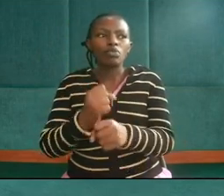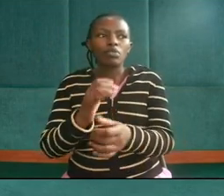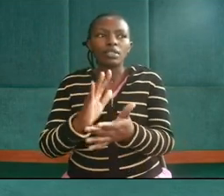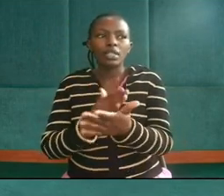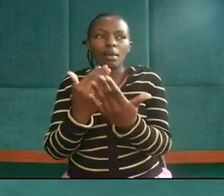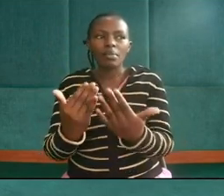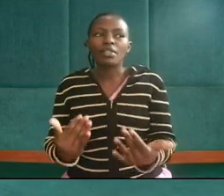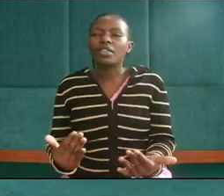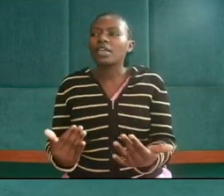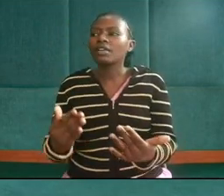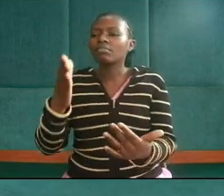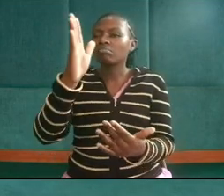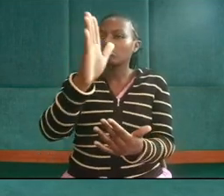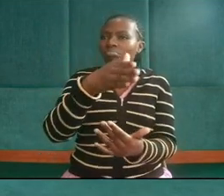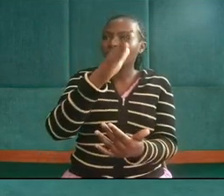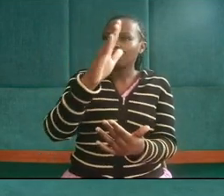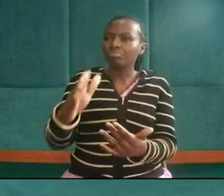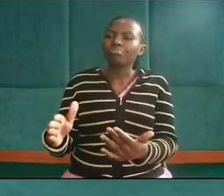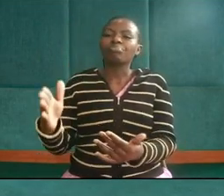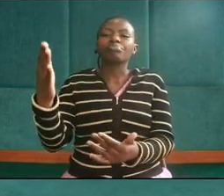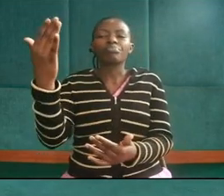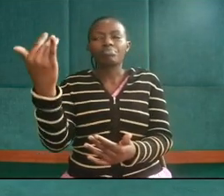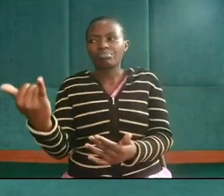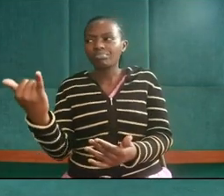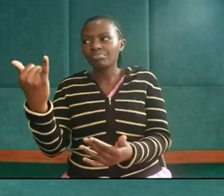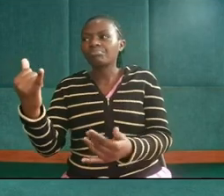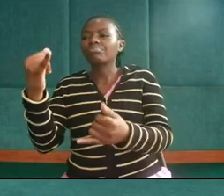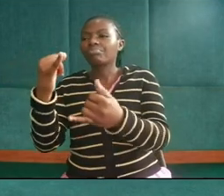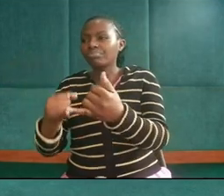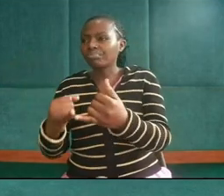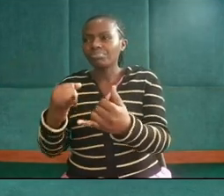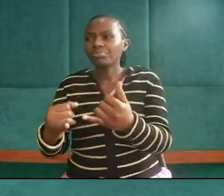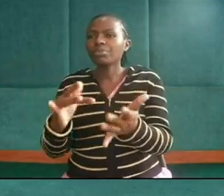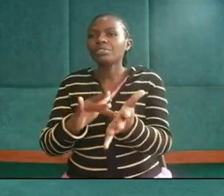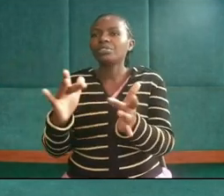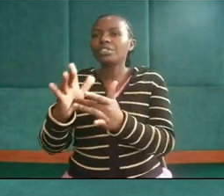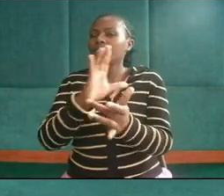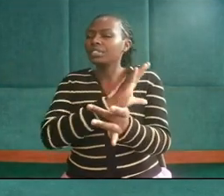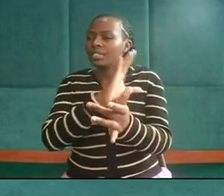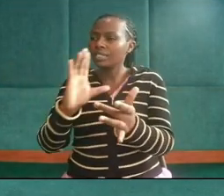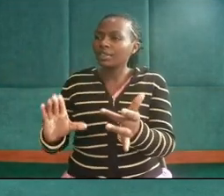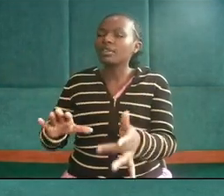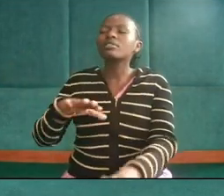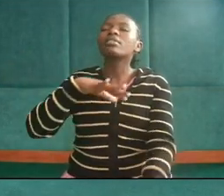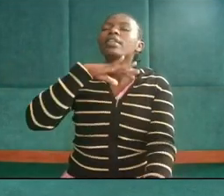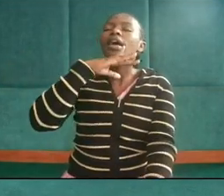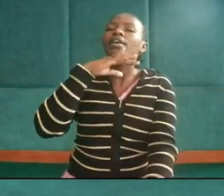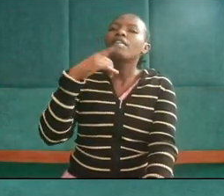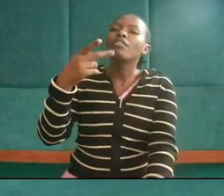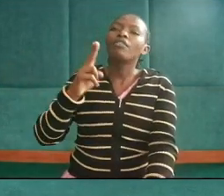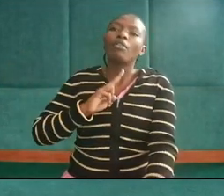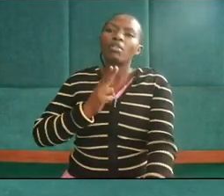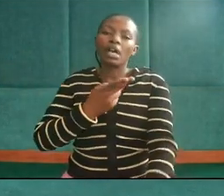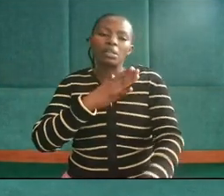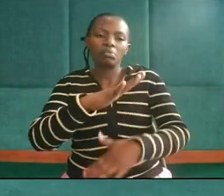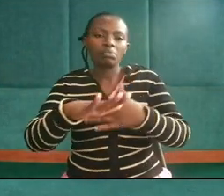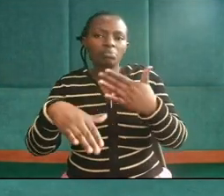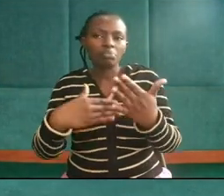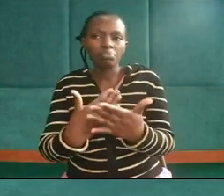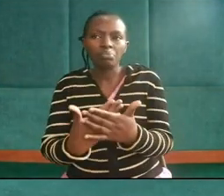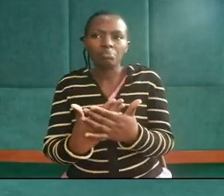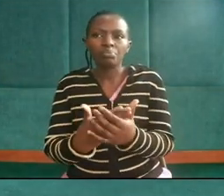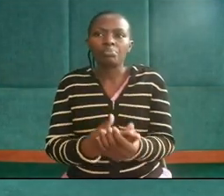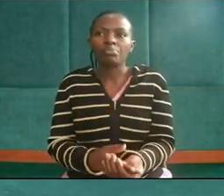then finally, Jesus Christ died for us. Okay, if you can move to the